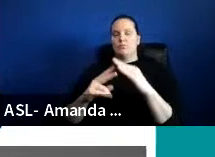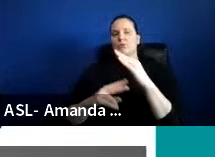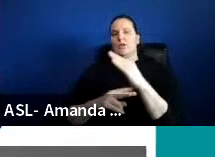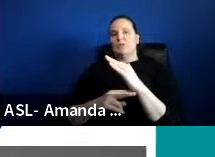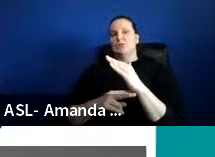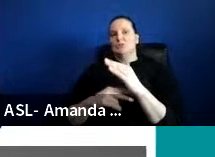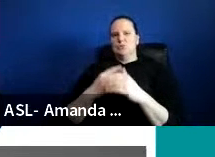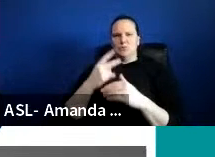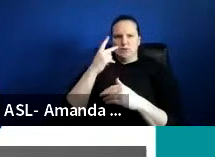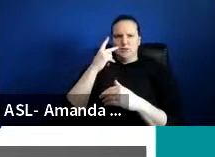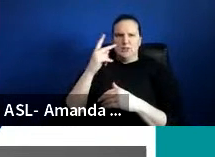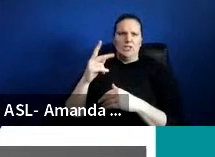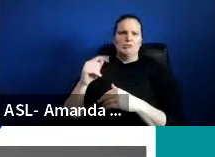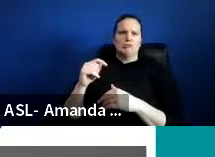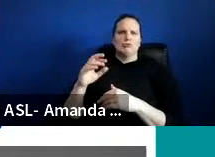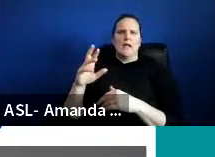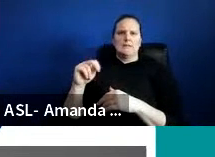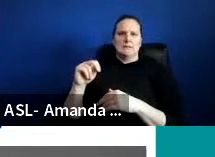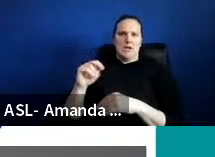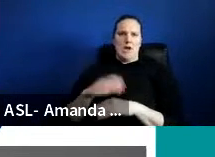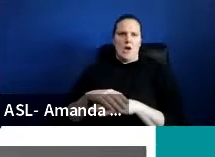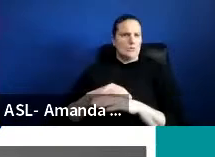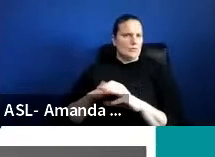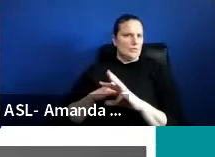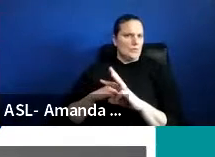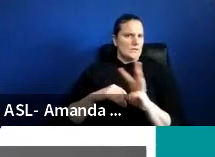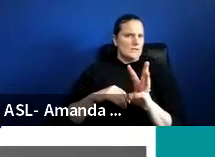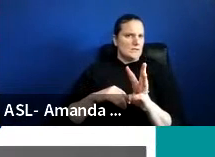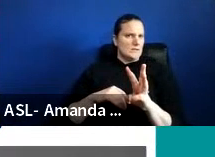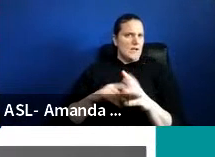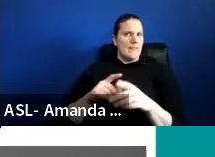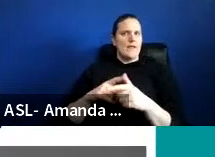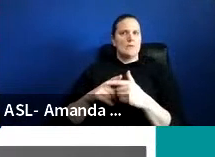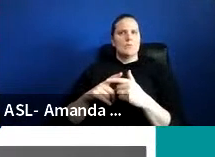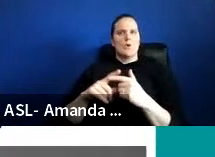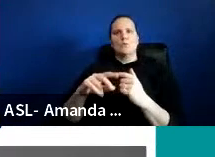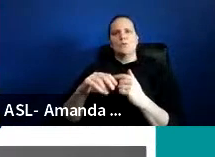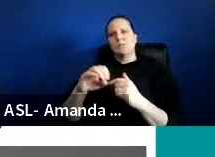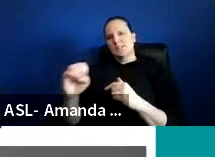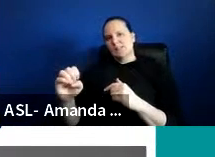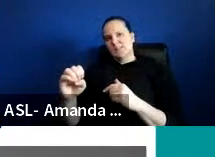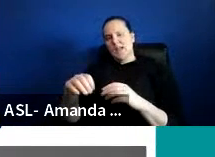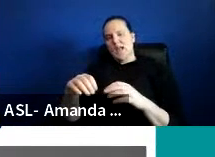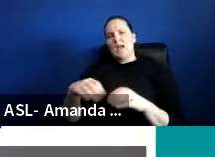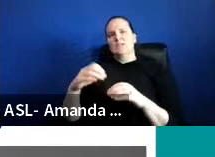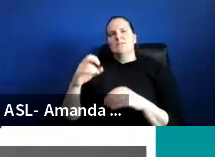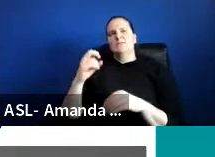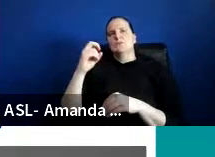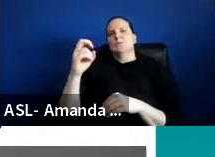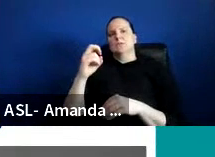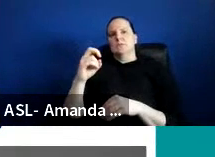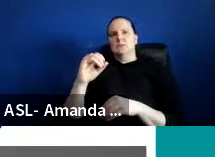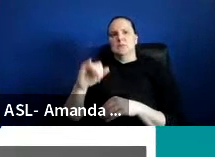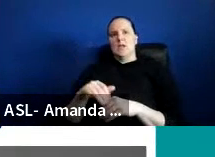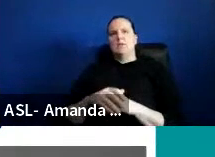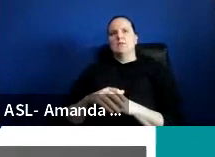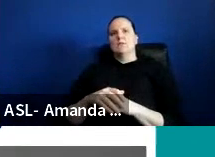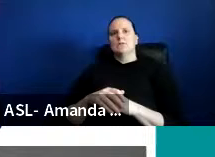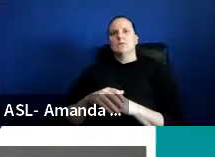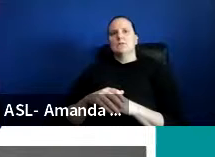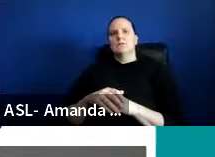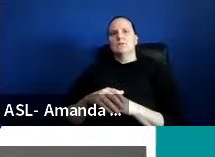Again, you can see transit on the west side, and in a minute we'll go to the east side, so we can see the active transportation also. But again, we're looking